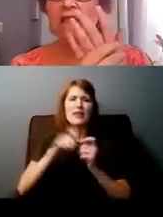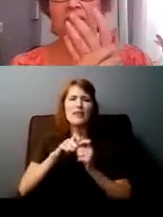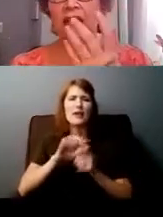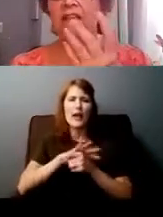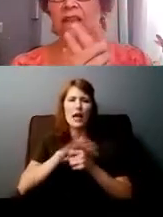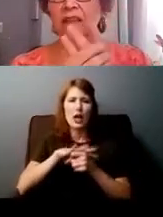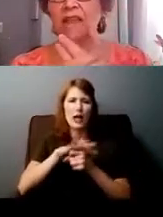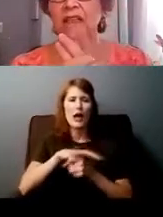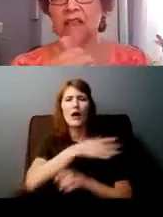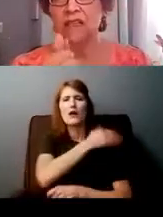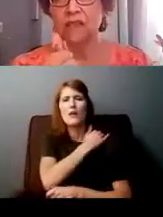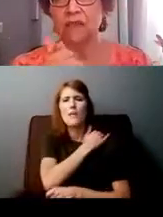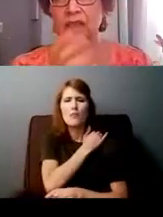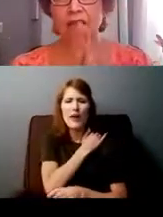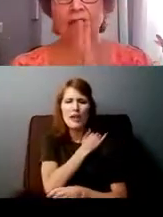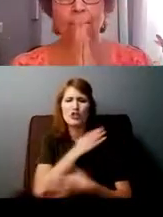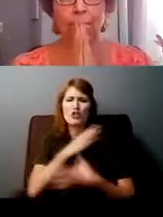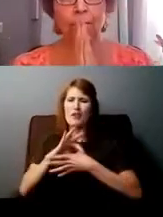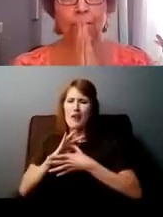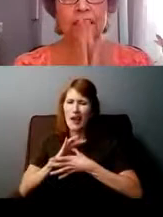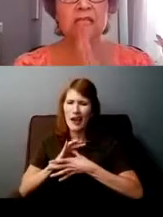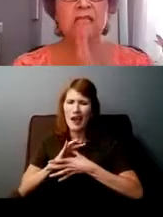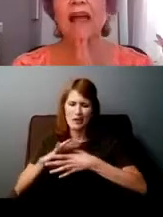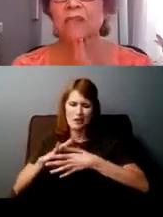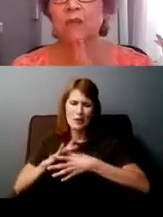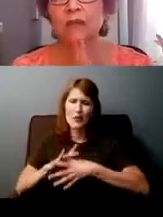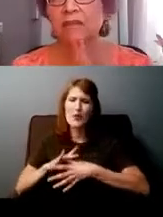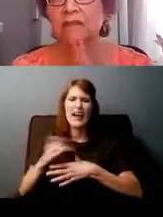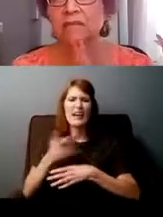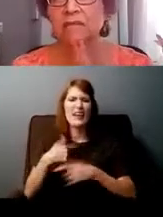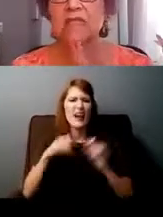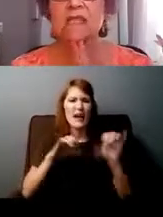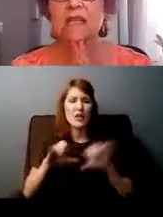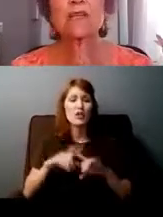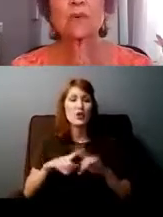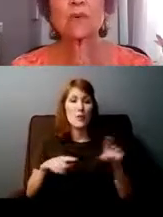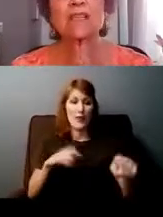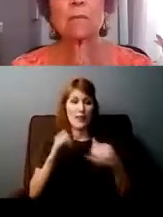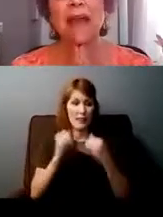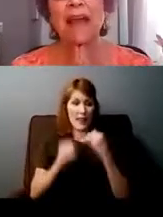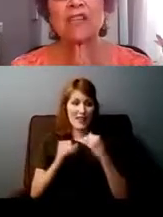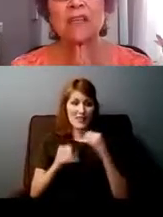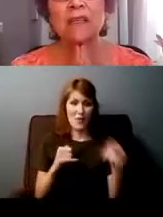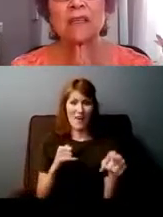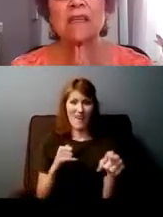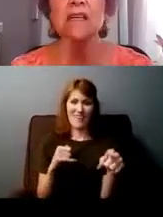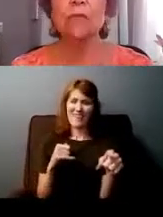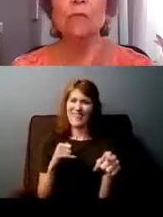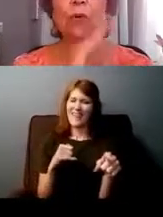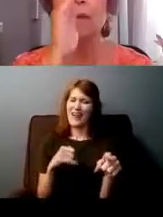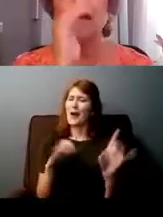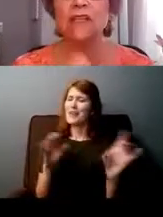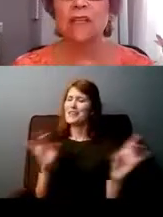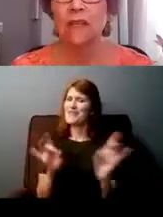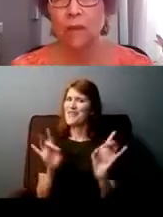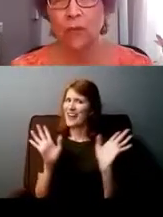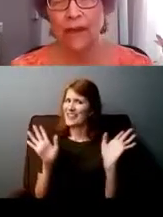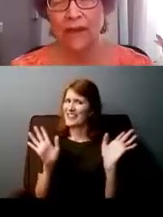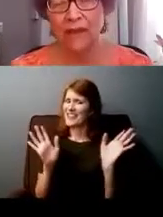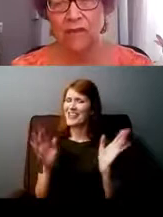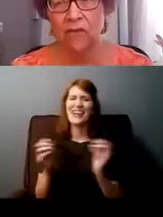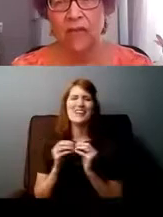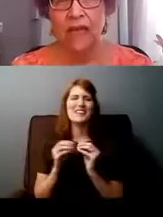hand, anything that I can do. But this last one is magic. It's even more magic than